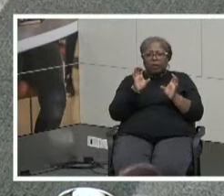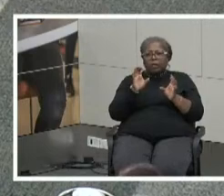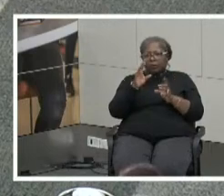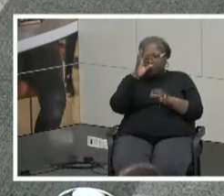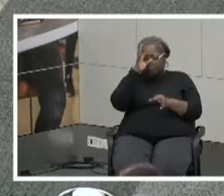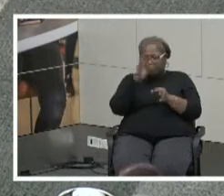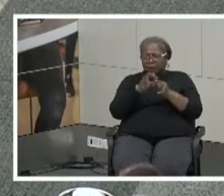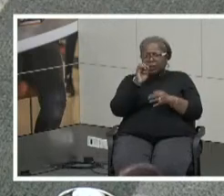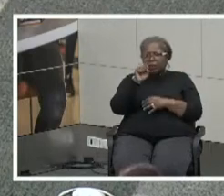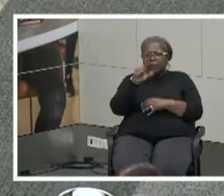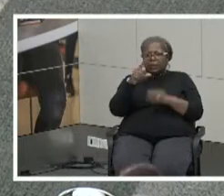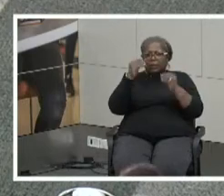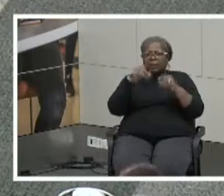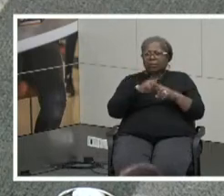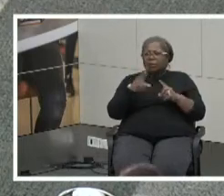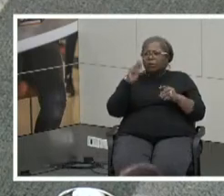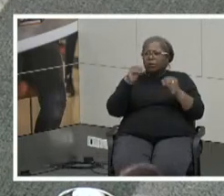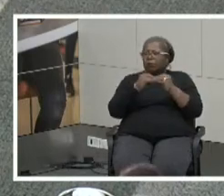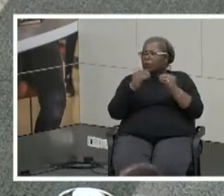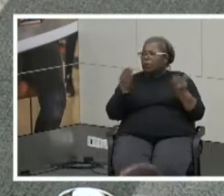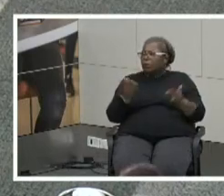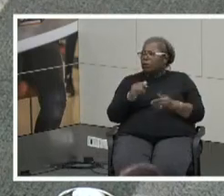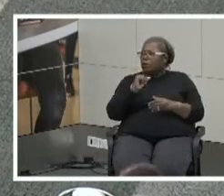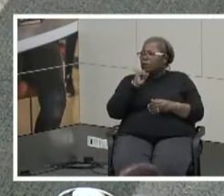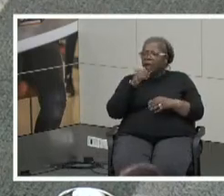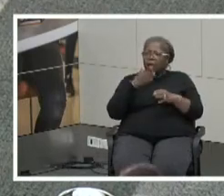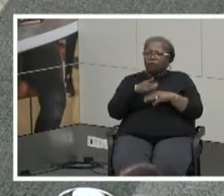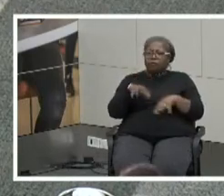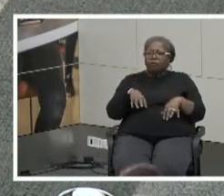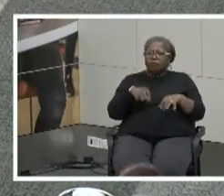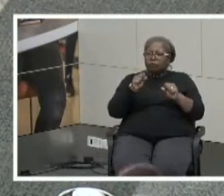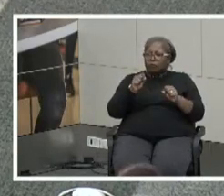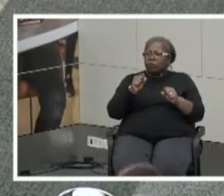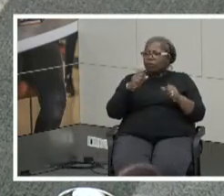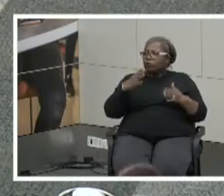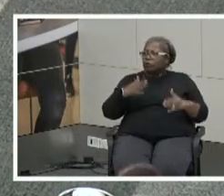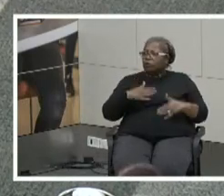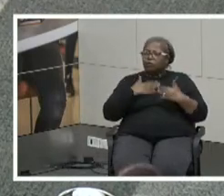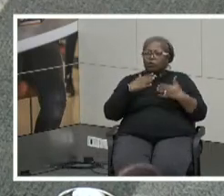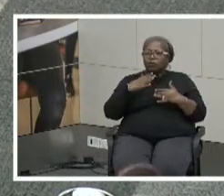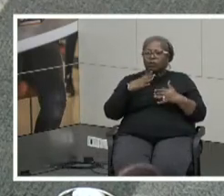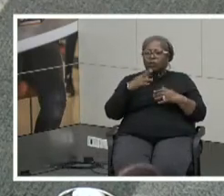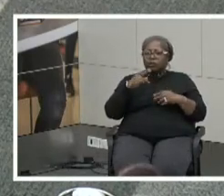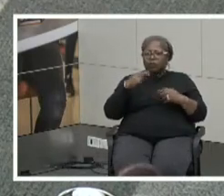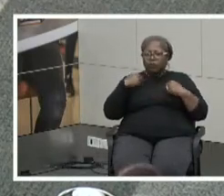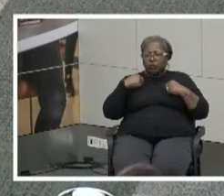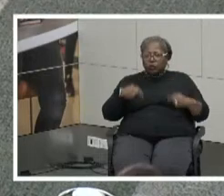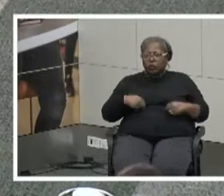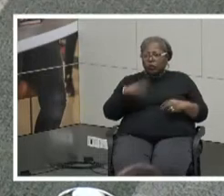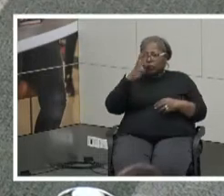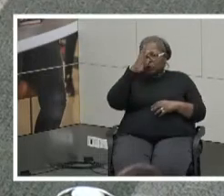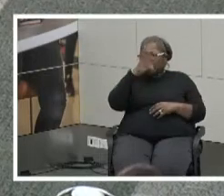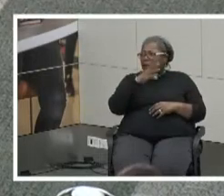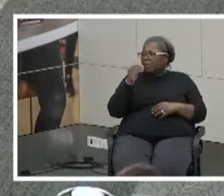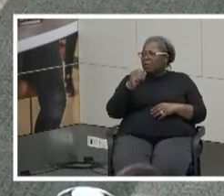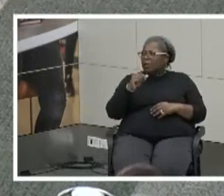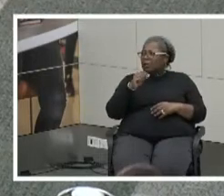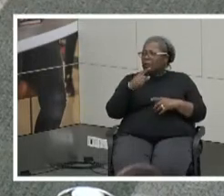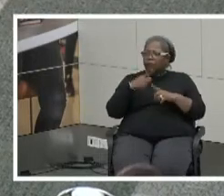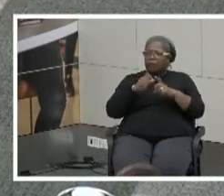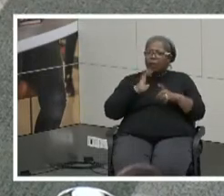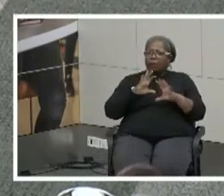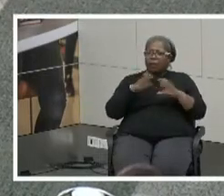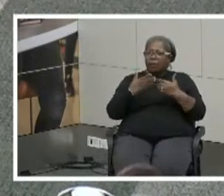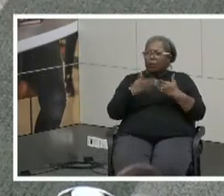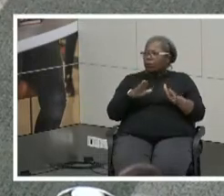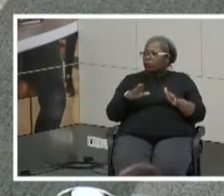dedicated ESL teacher but no longer here not after you took out the joy the humanity the creativity and the inquiry from our